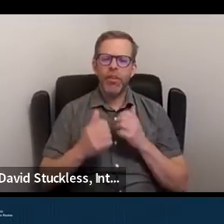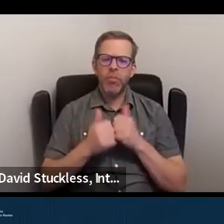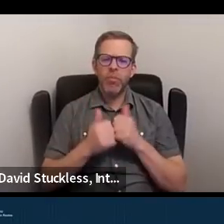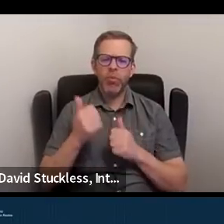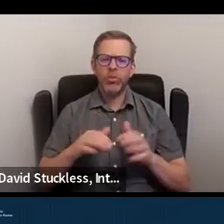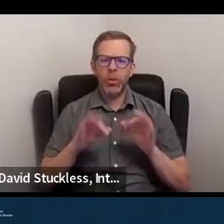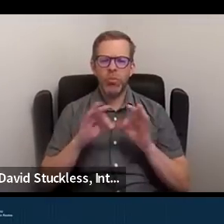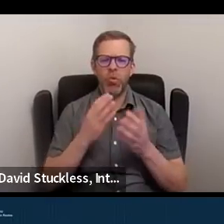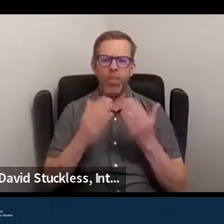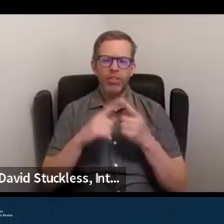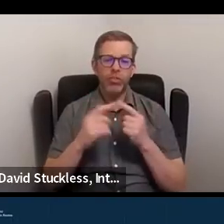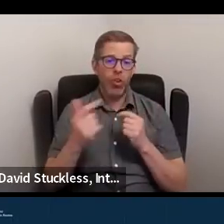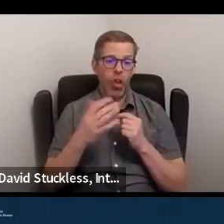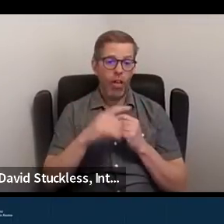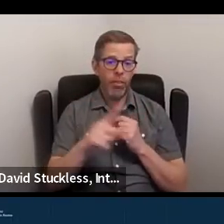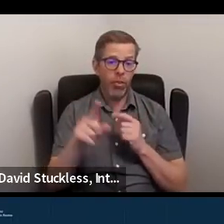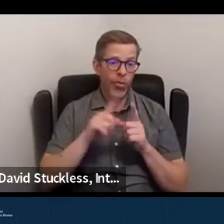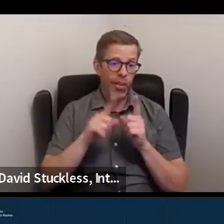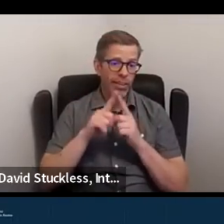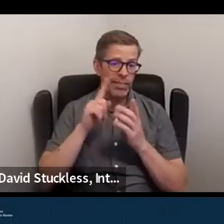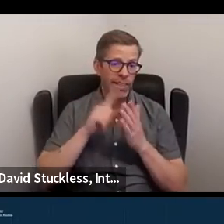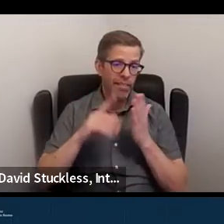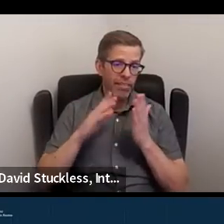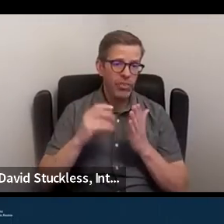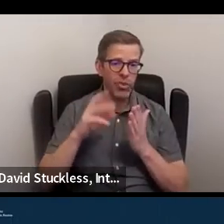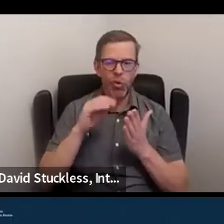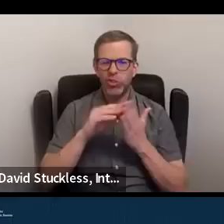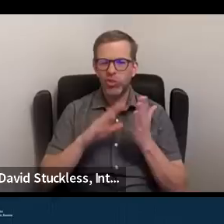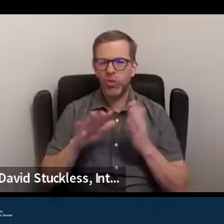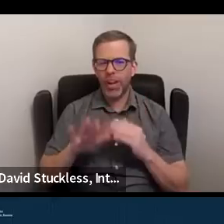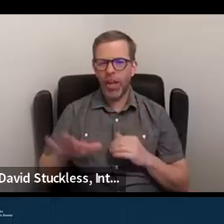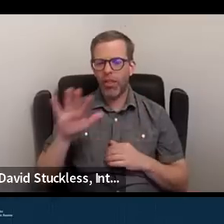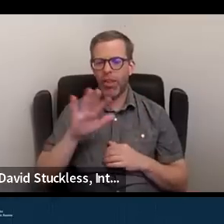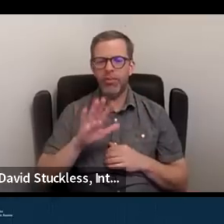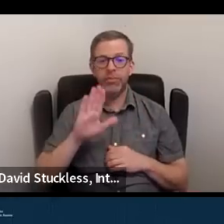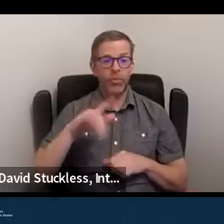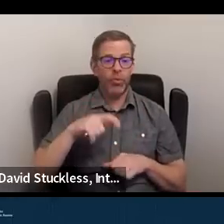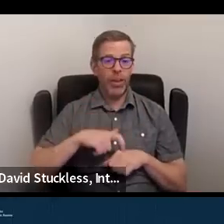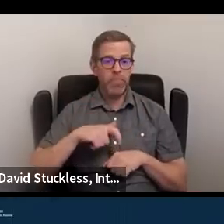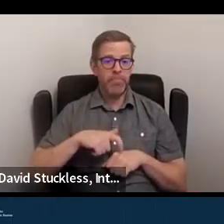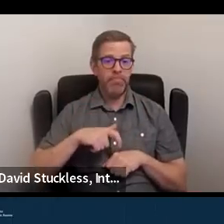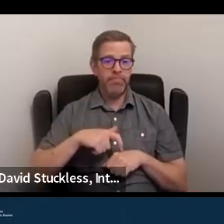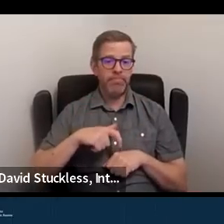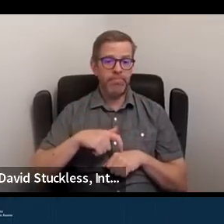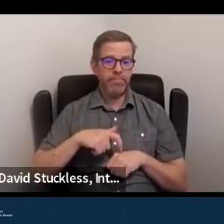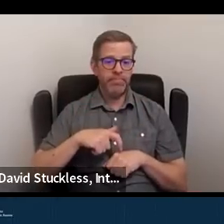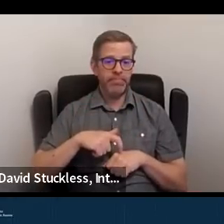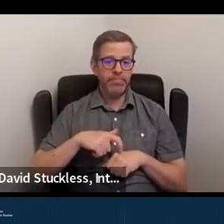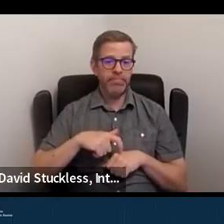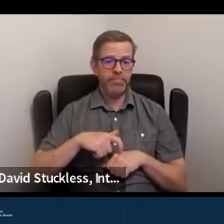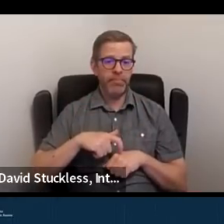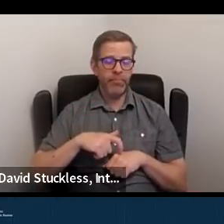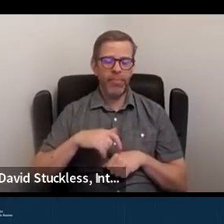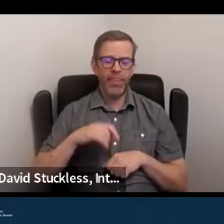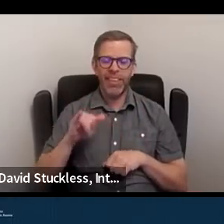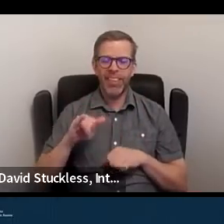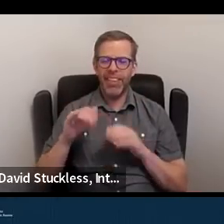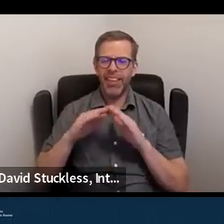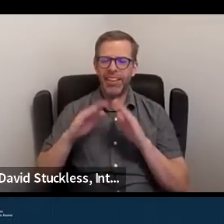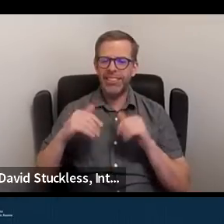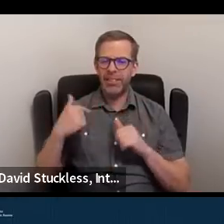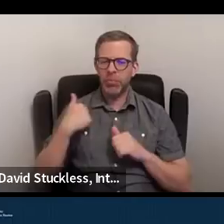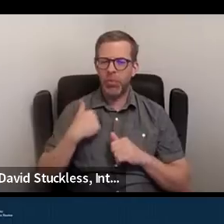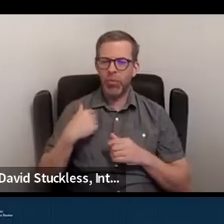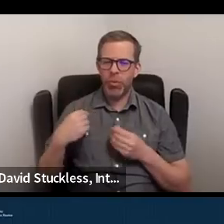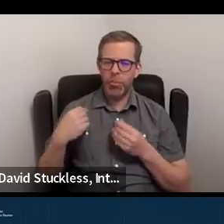things to all of you as investigators or students out there is your time. And what these systems we provide to you